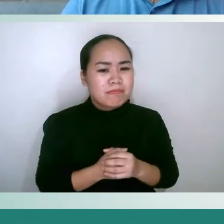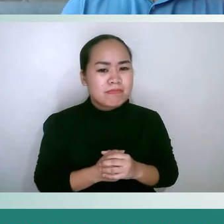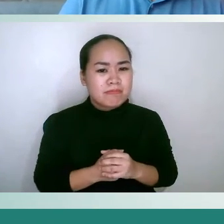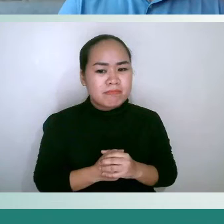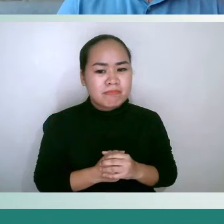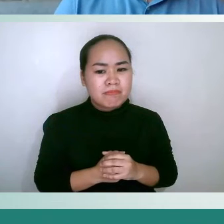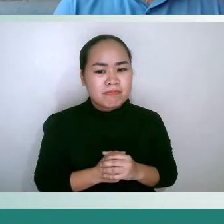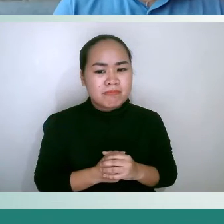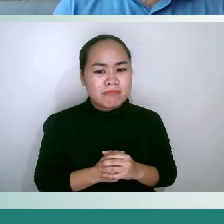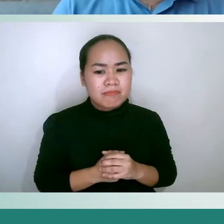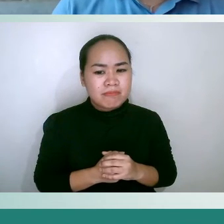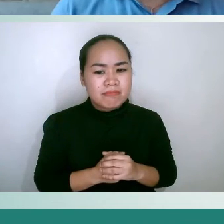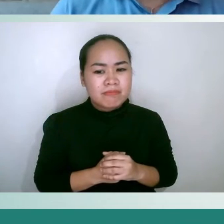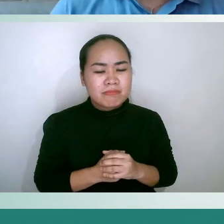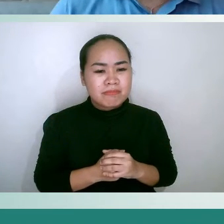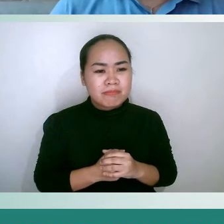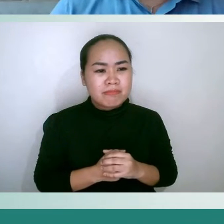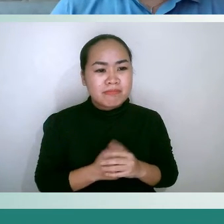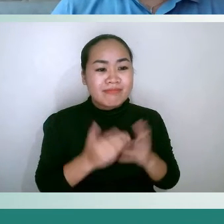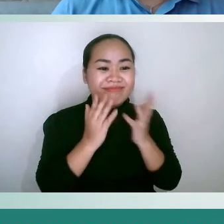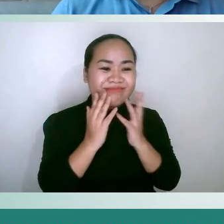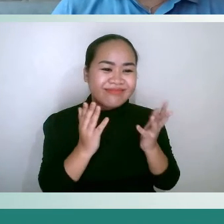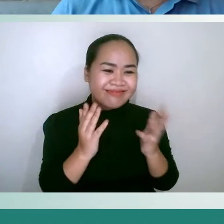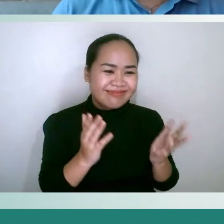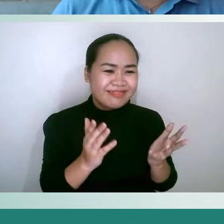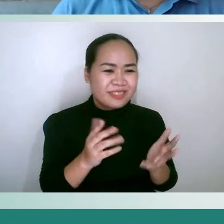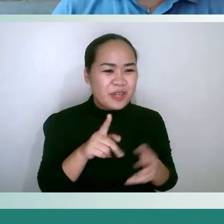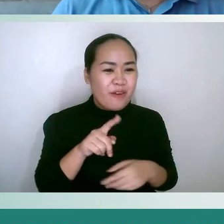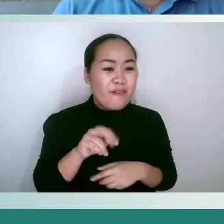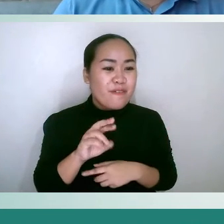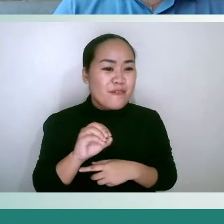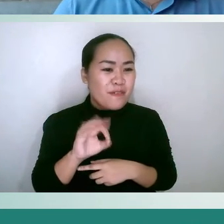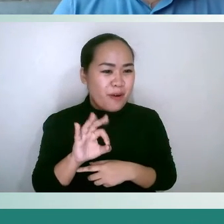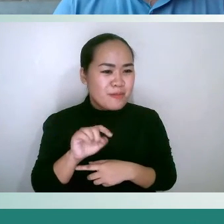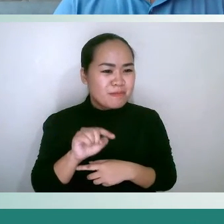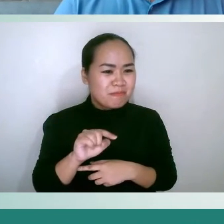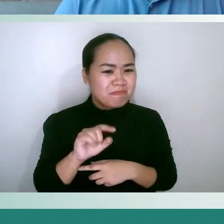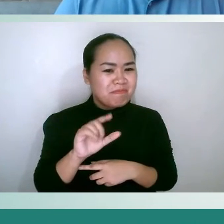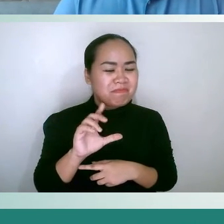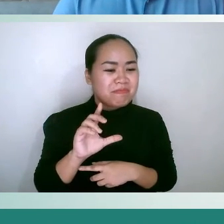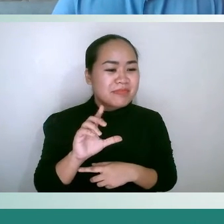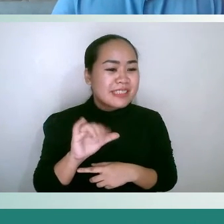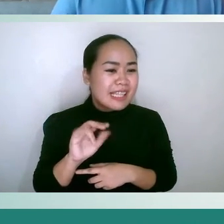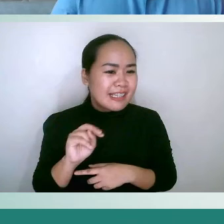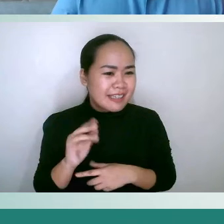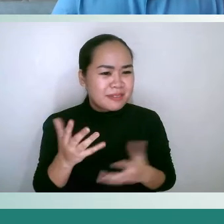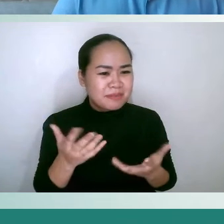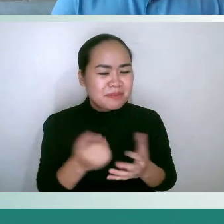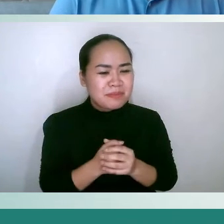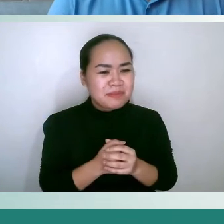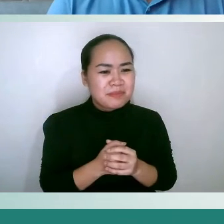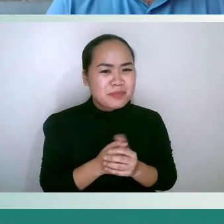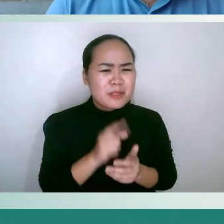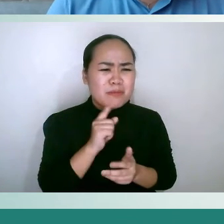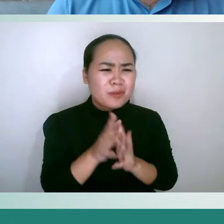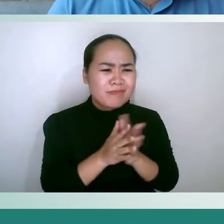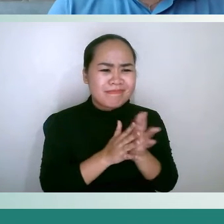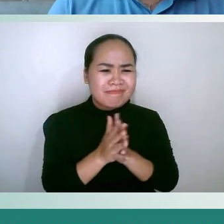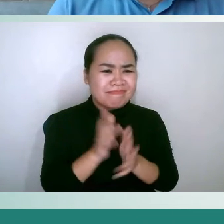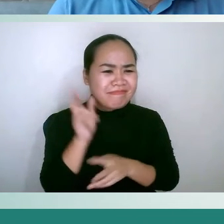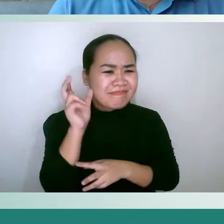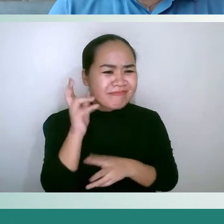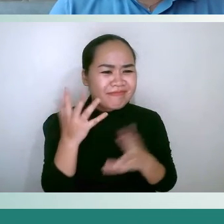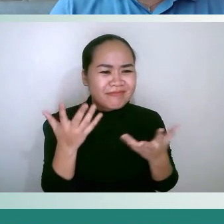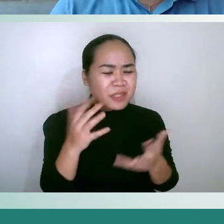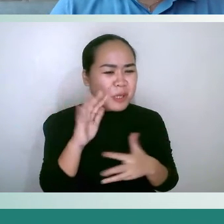Oh, thank you so much, Professor Ling. That was quite interesting to hear that everyone who is in Malaysia,